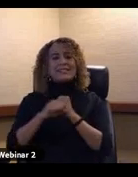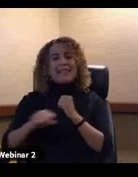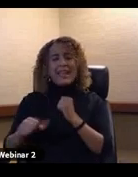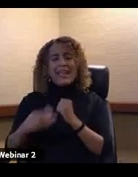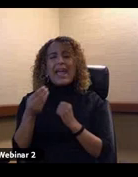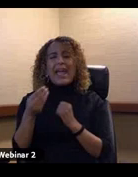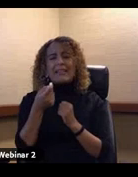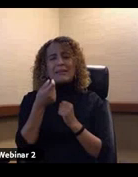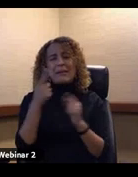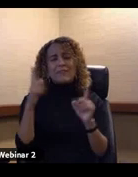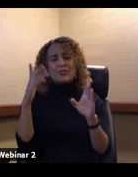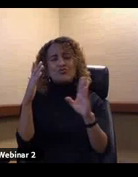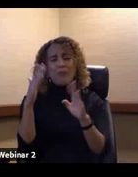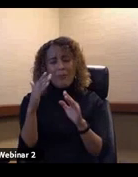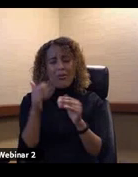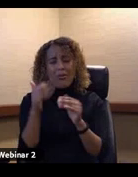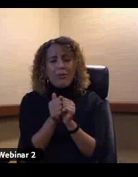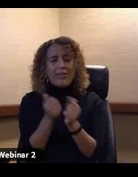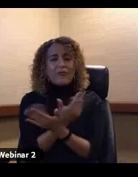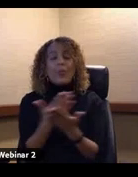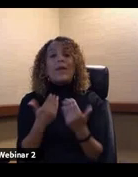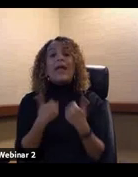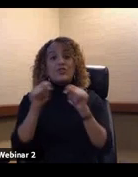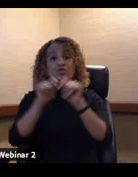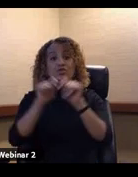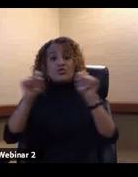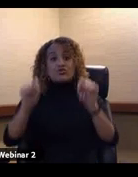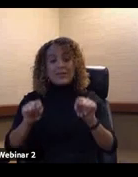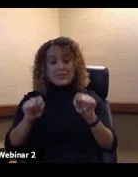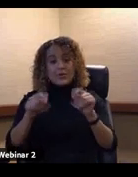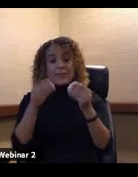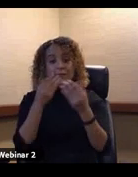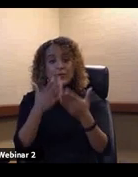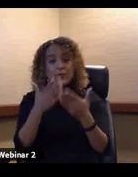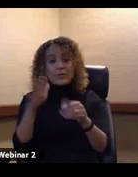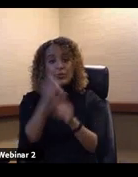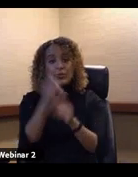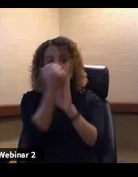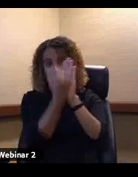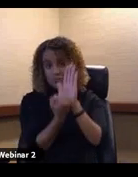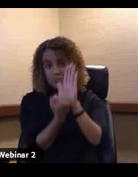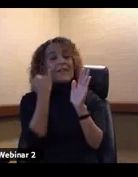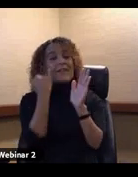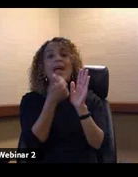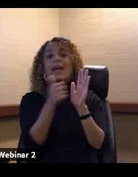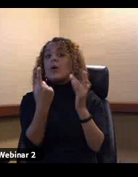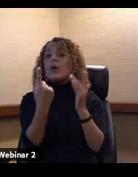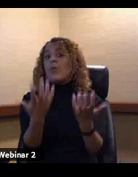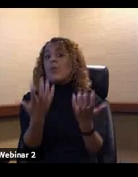delayed or having trouble. But we will have a transcript, and I have the slides available to anybody who wants them.